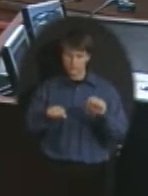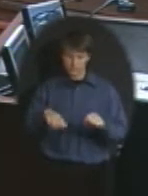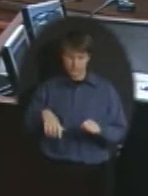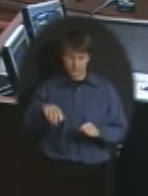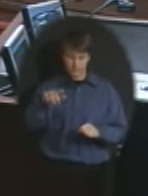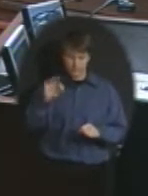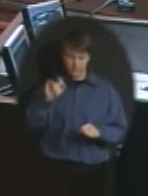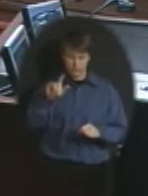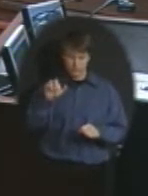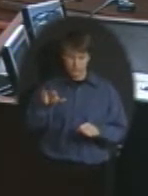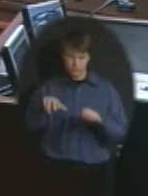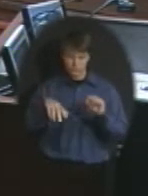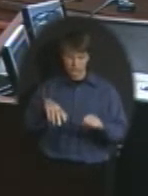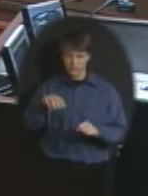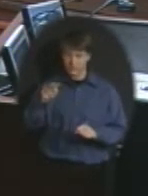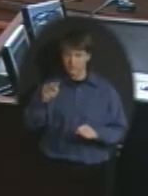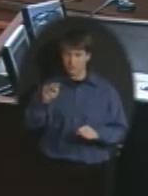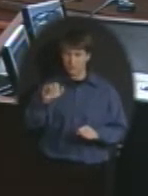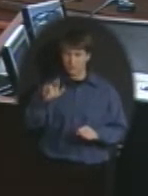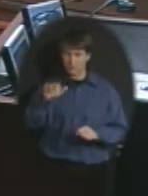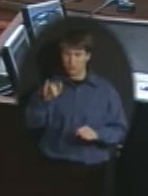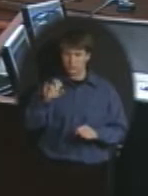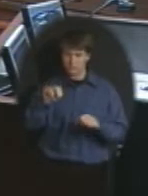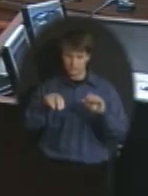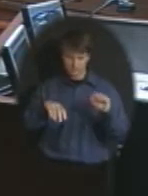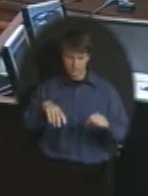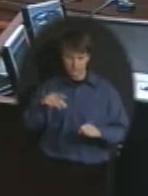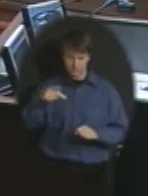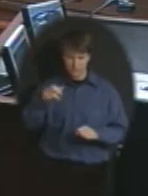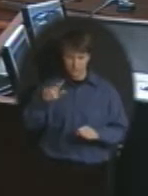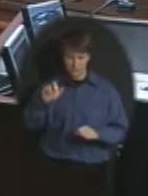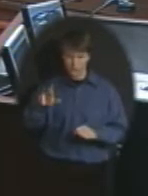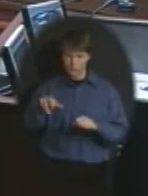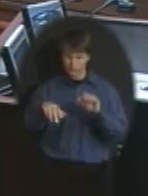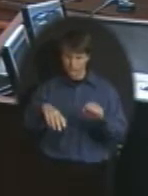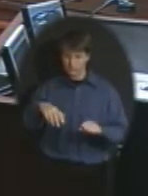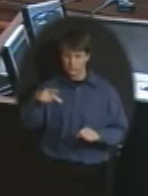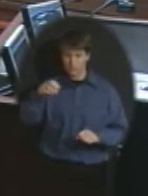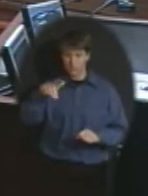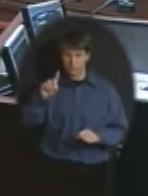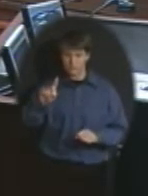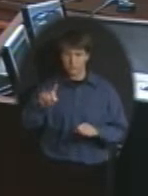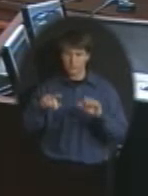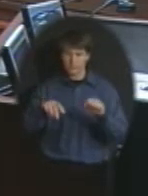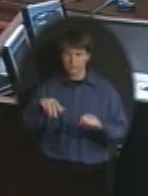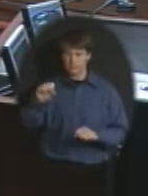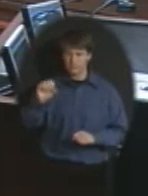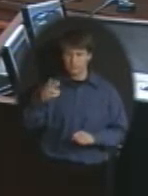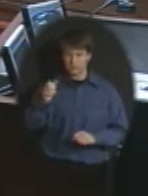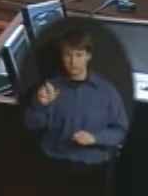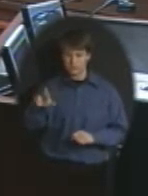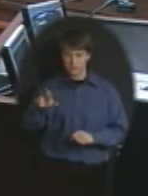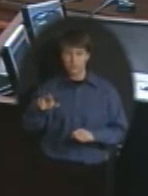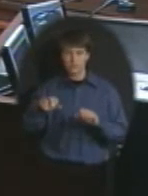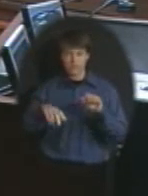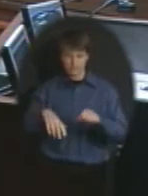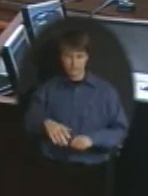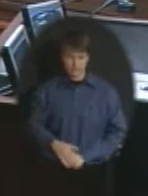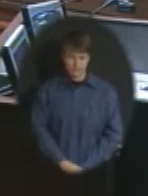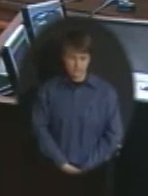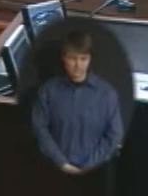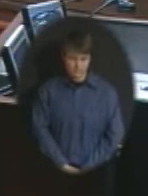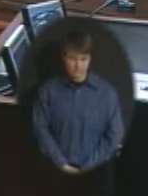Yes. Mrs. Felter? Yes. Mrs. Martin? Yes. Mr. Parker? Yes. Mr. Poland? Yes. Mr. Shear? Yes.